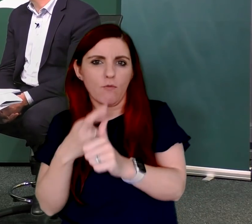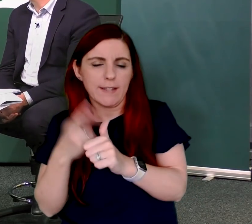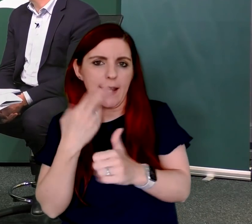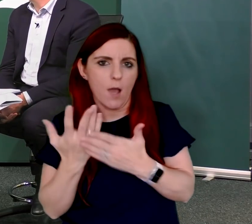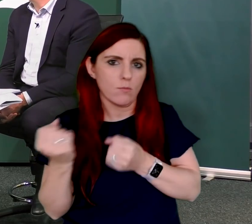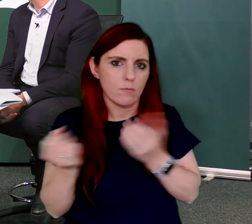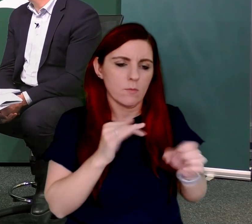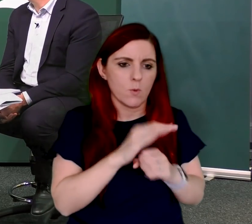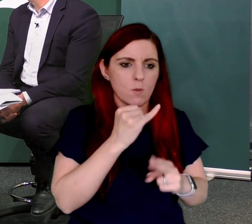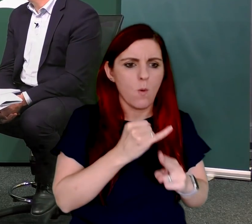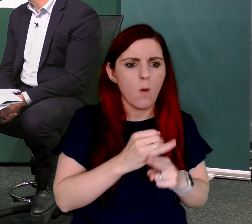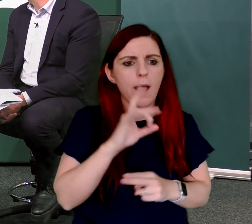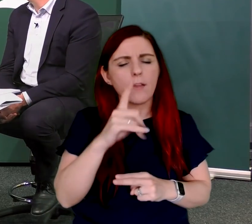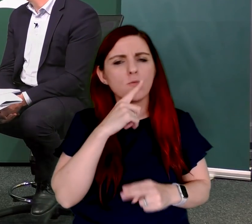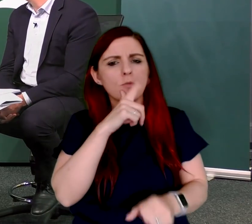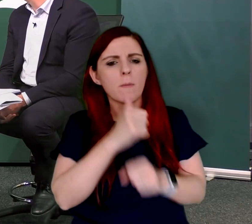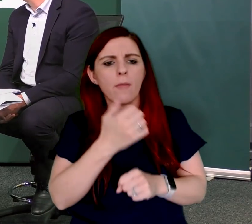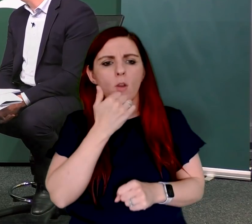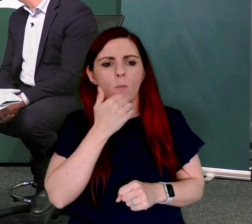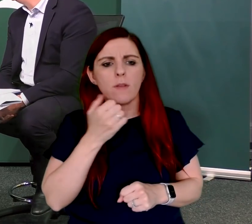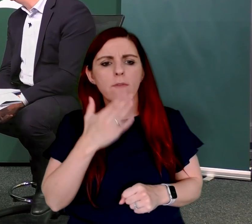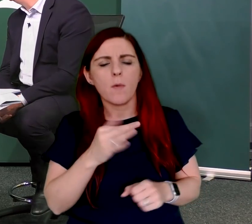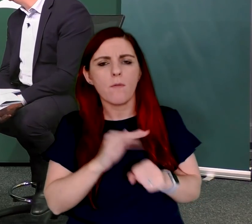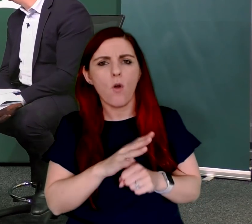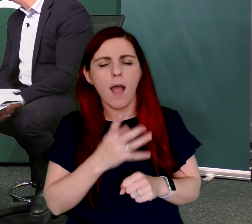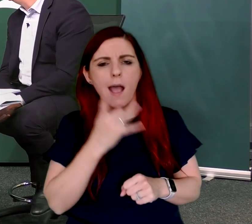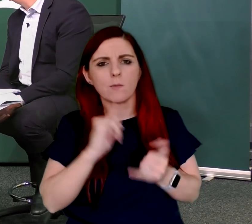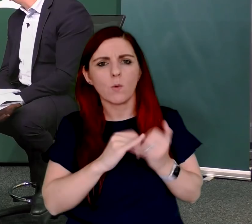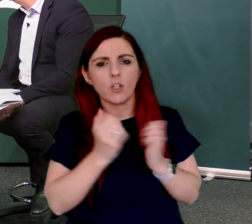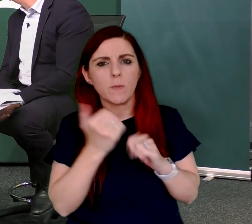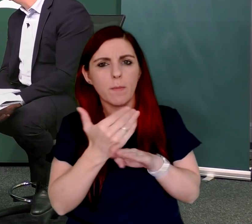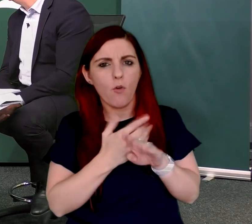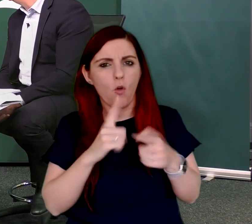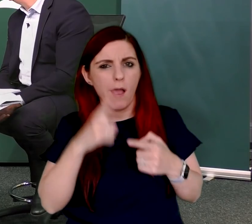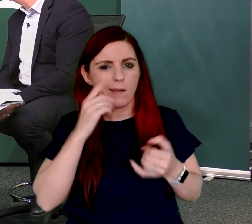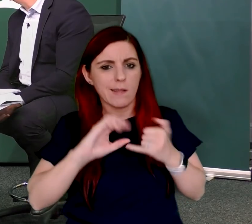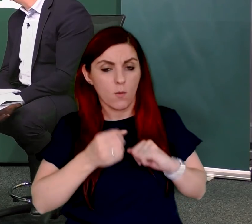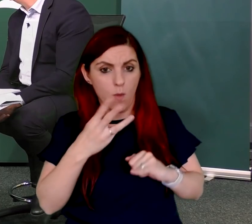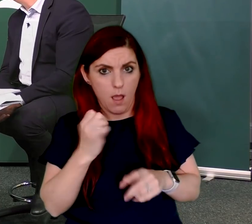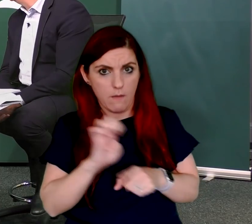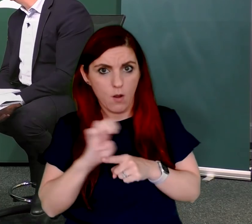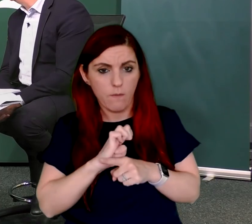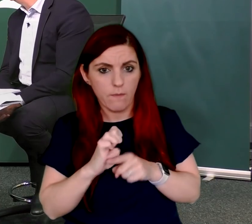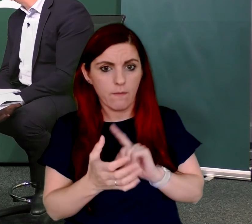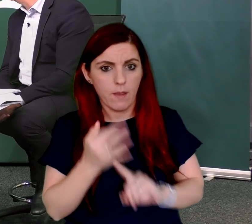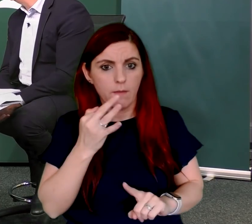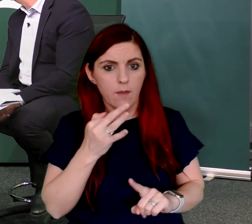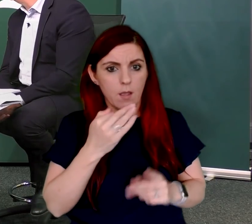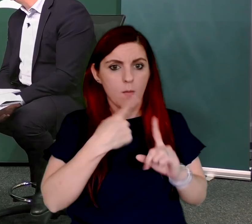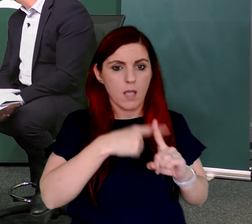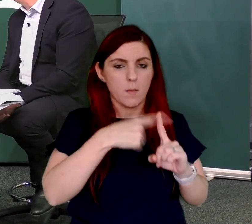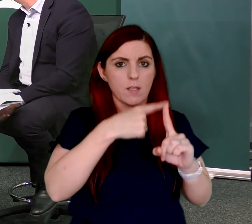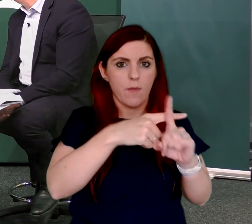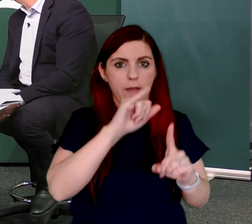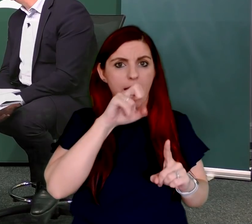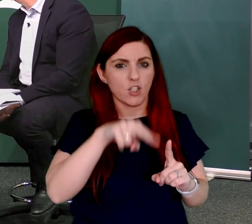the capacity of the testing and tracing, will there be enough capacity, say, if there is a load of positive antigen tests in schools, or even parents